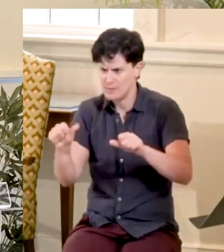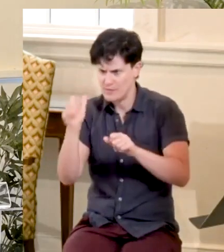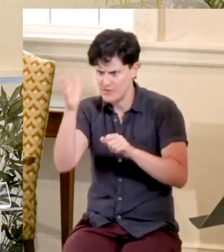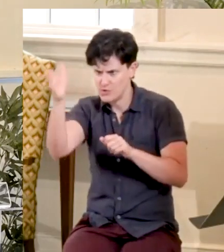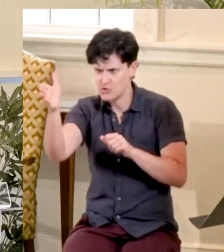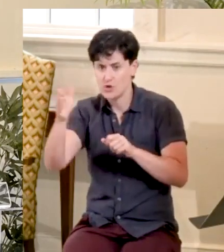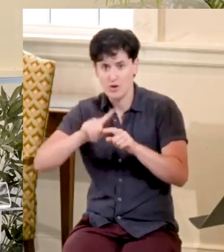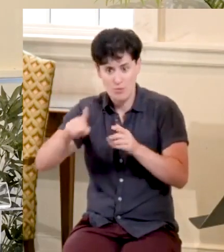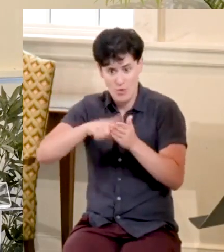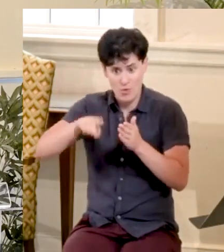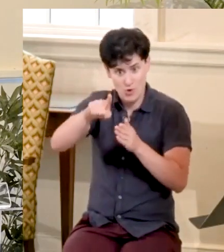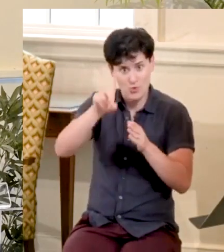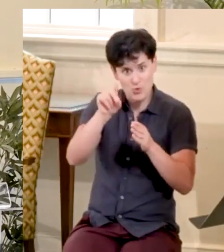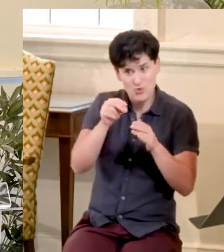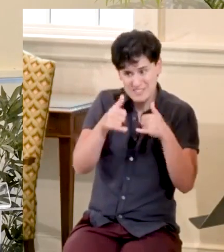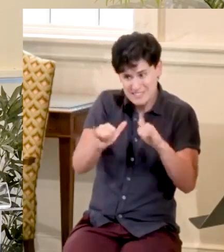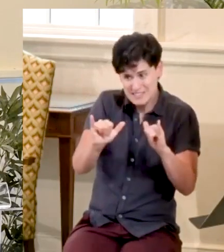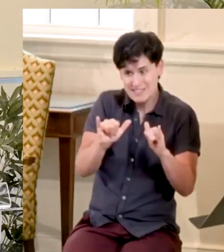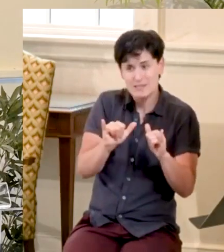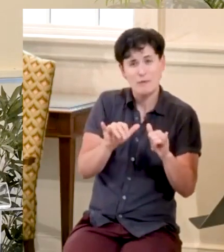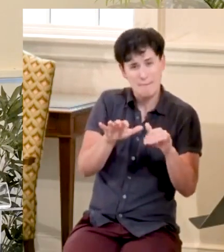still matters.